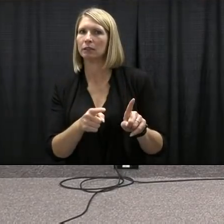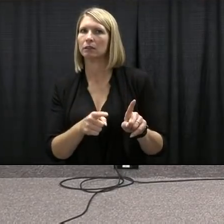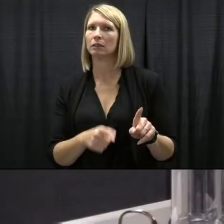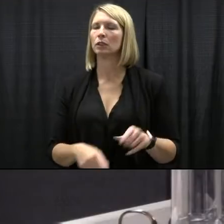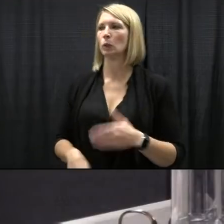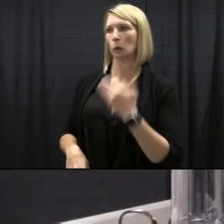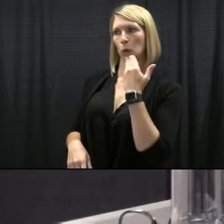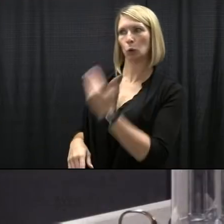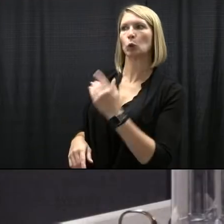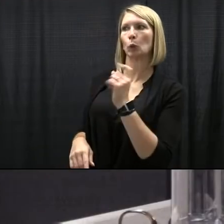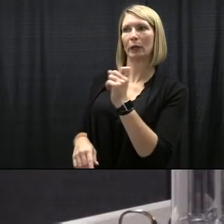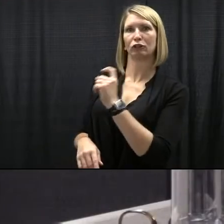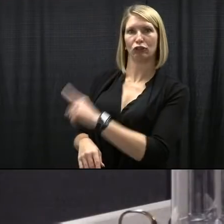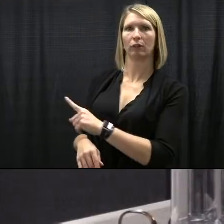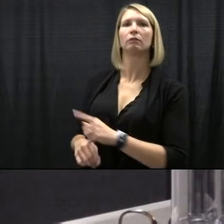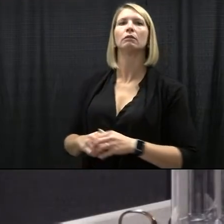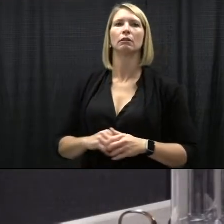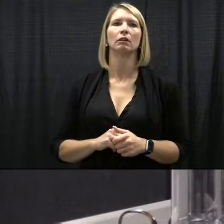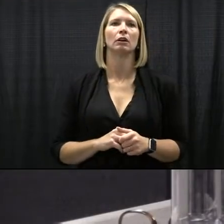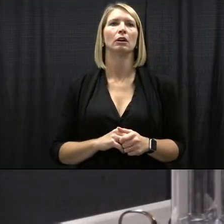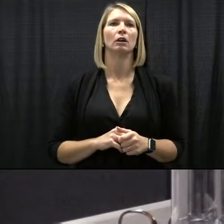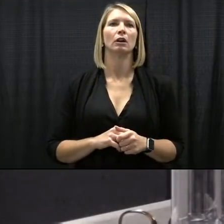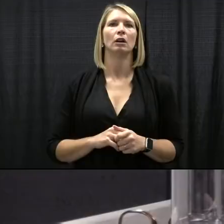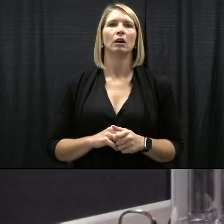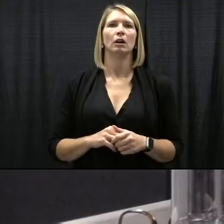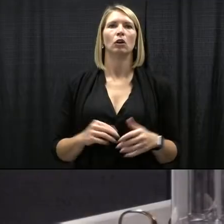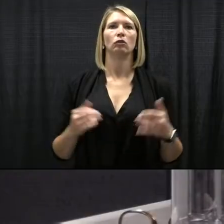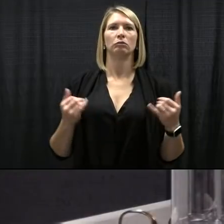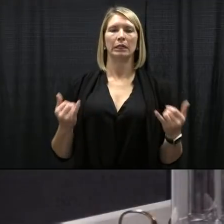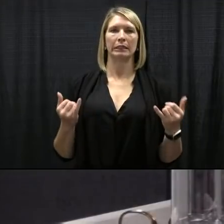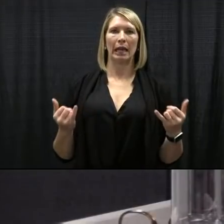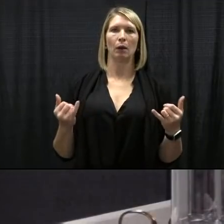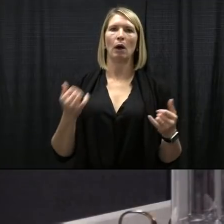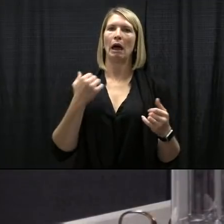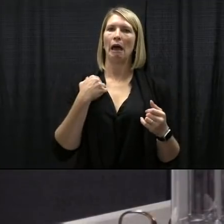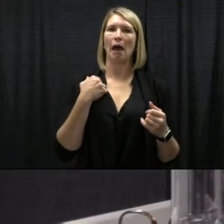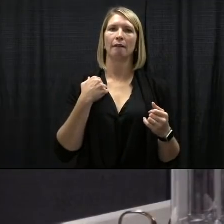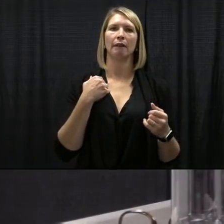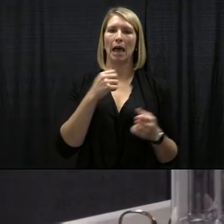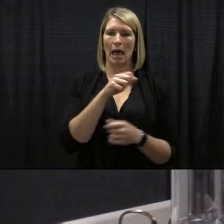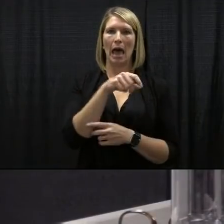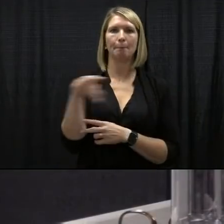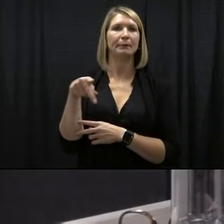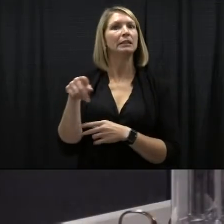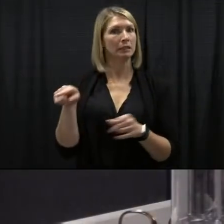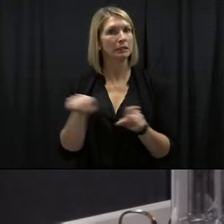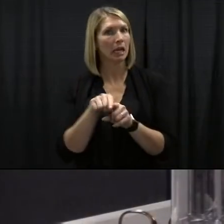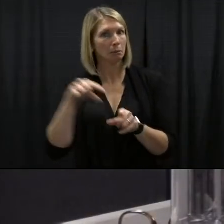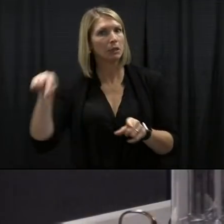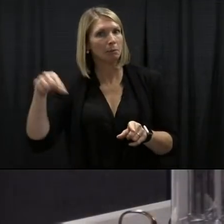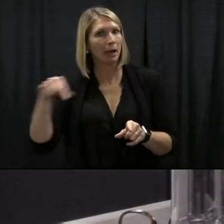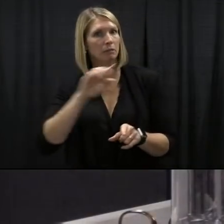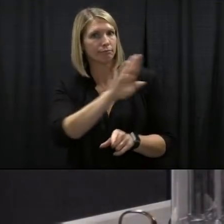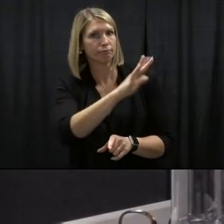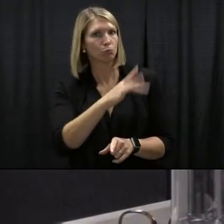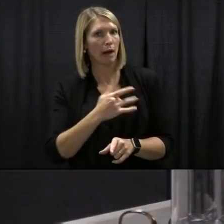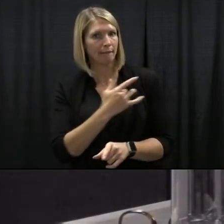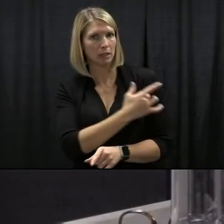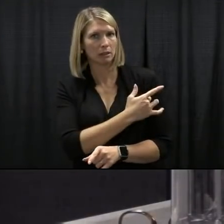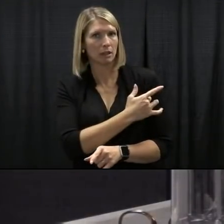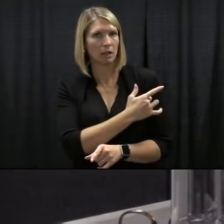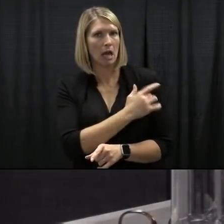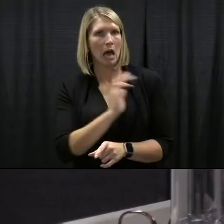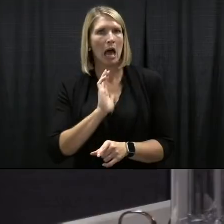excellent question. So when you think about what we're doing, we have an app. We are using the same as the Quebec one, but if the QR code